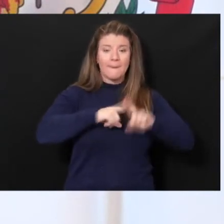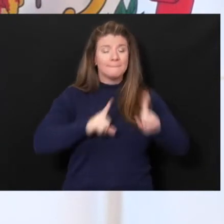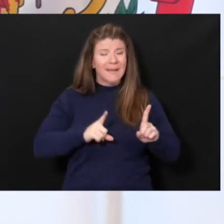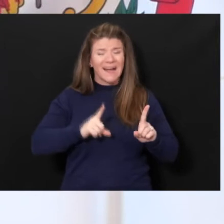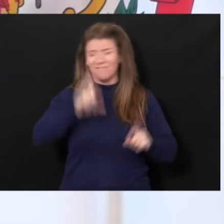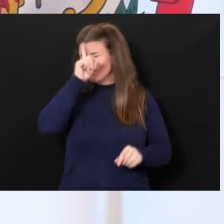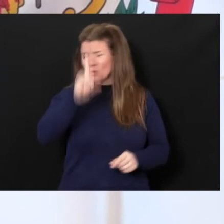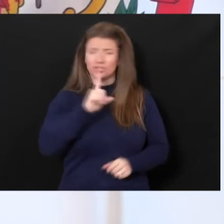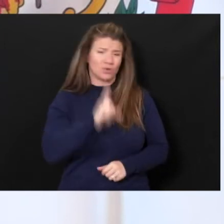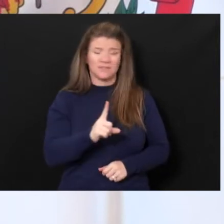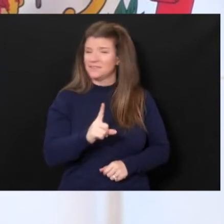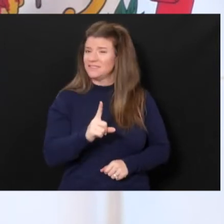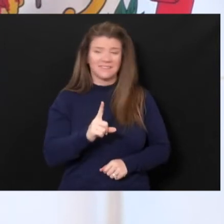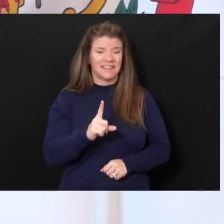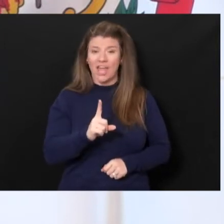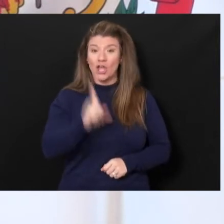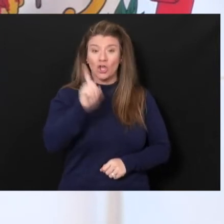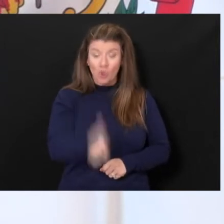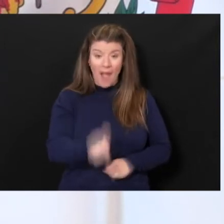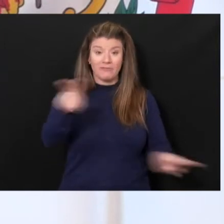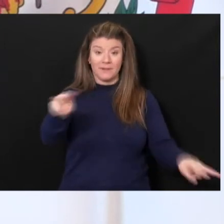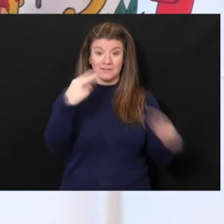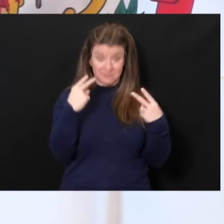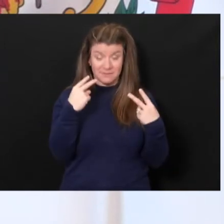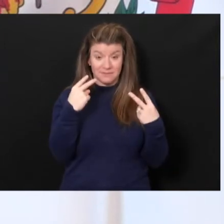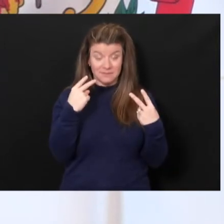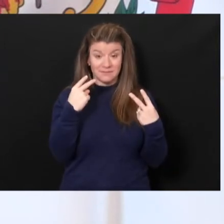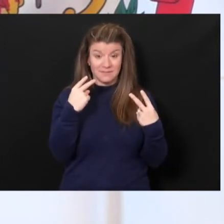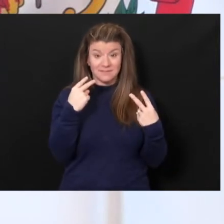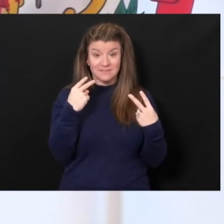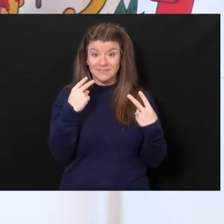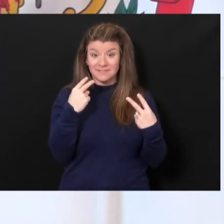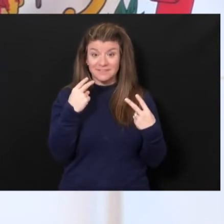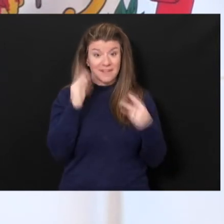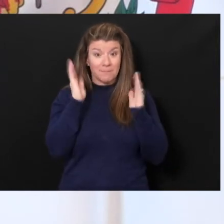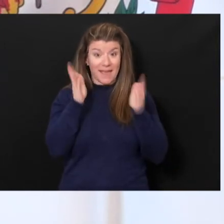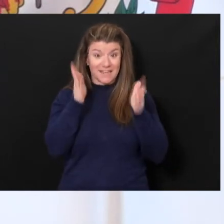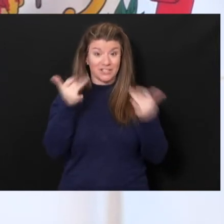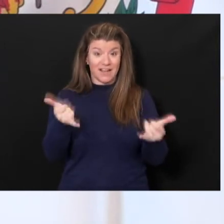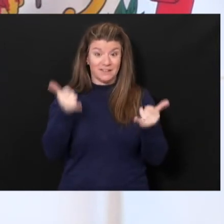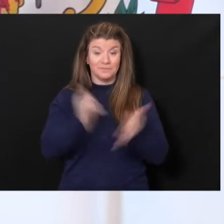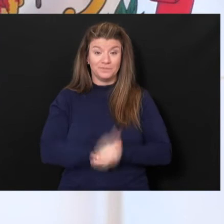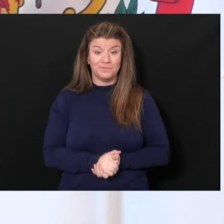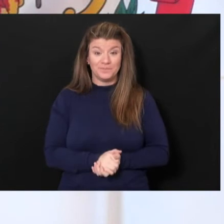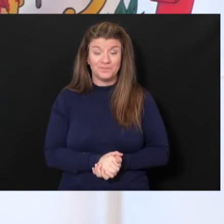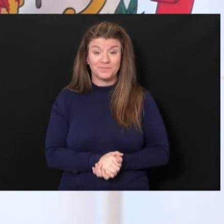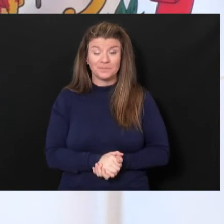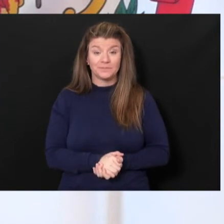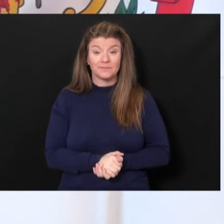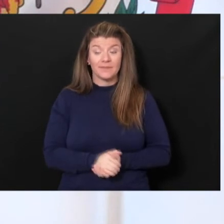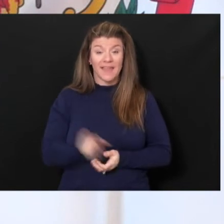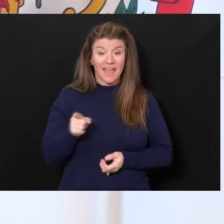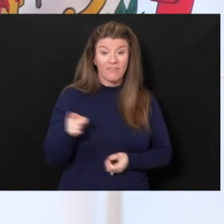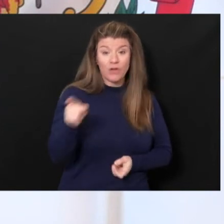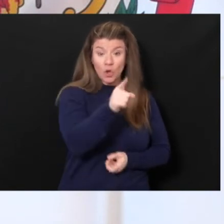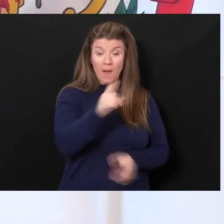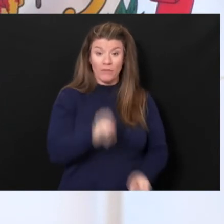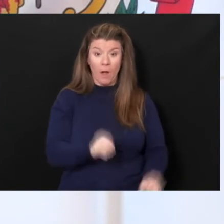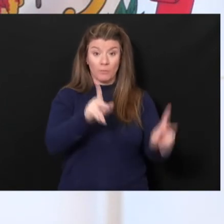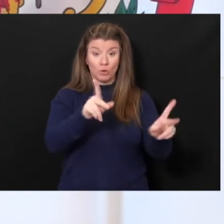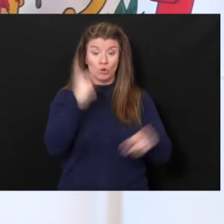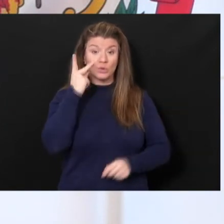absolutely, Paul, you've got to listen to me. In West Virginia, you've got to listen. If you have the opportunity to